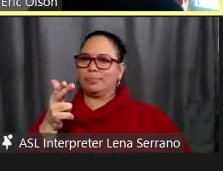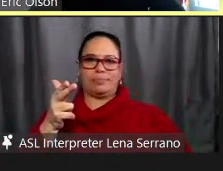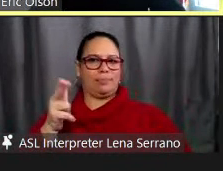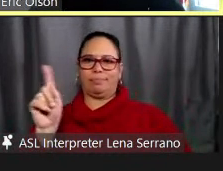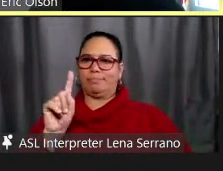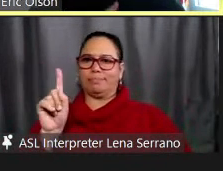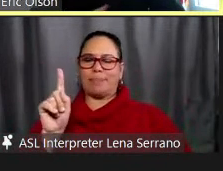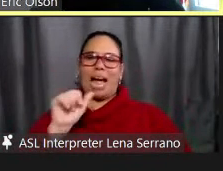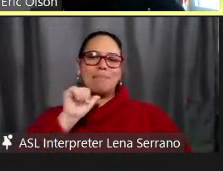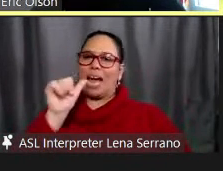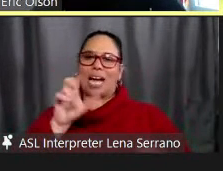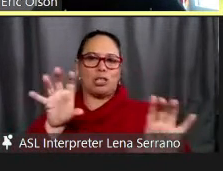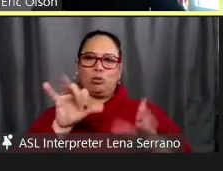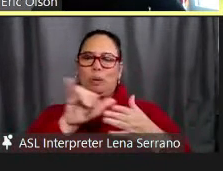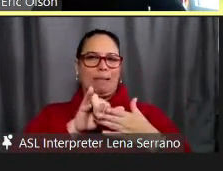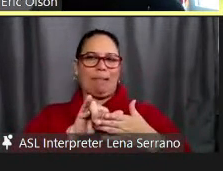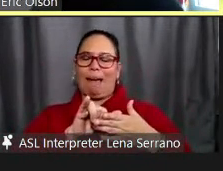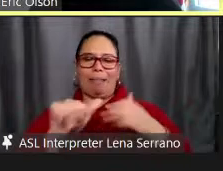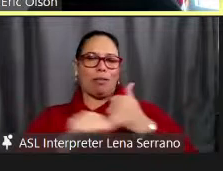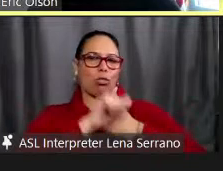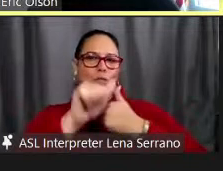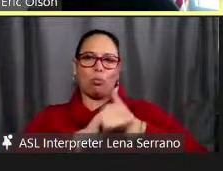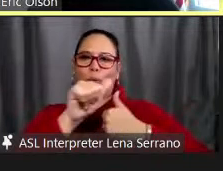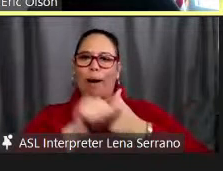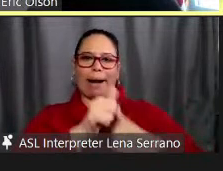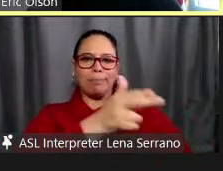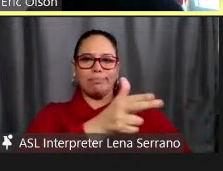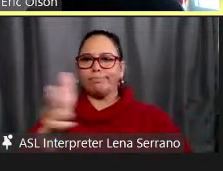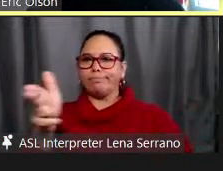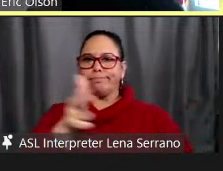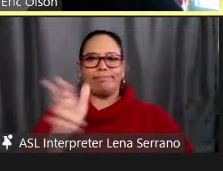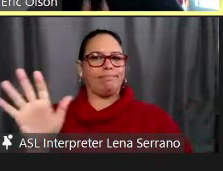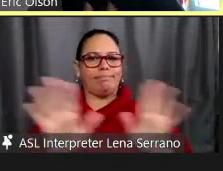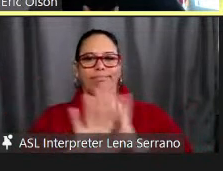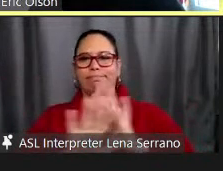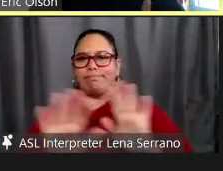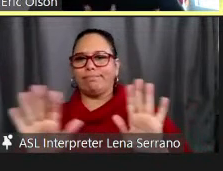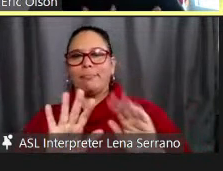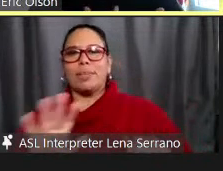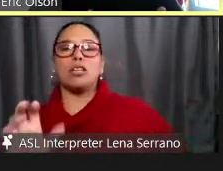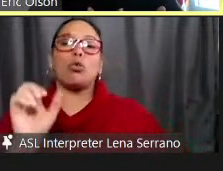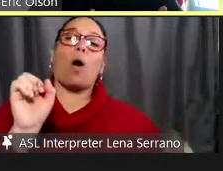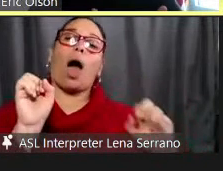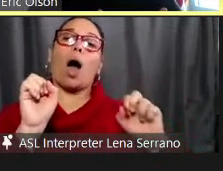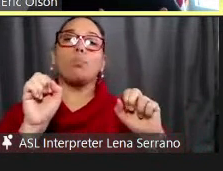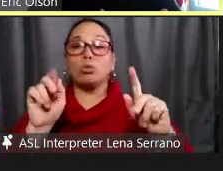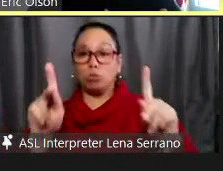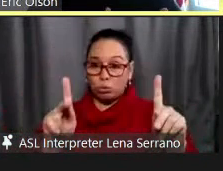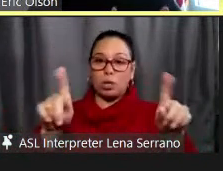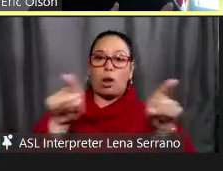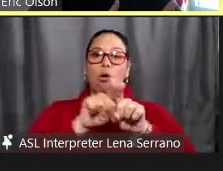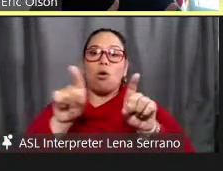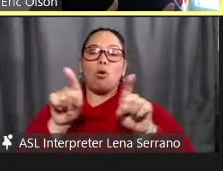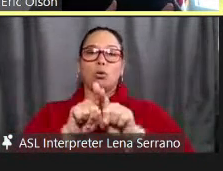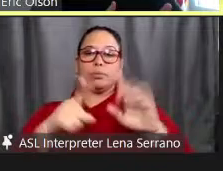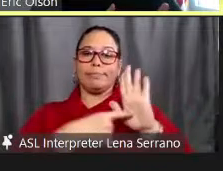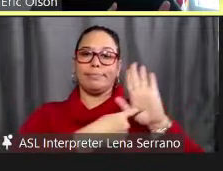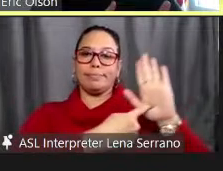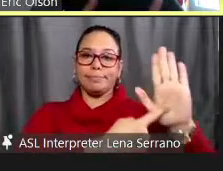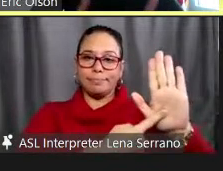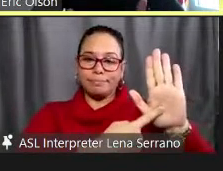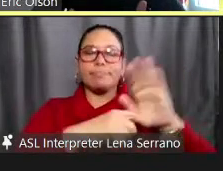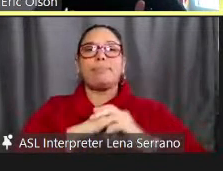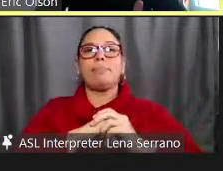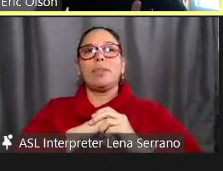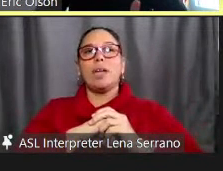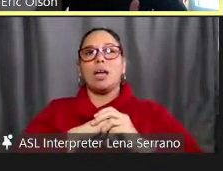and in threatening manner starts pointing it at the school board officials on the board. So some opportunities that also presented themselves is when he is